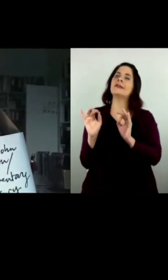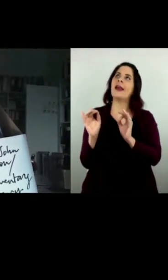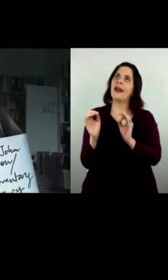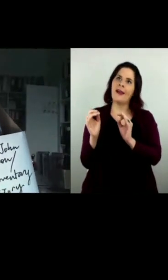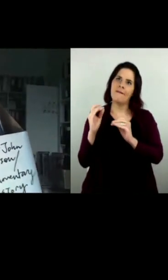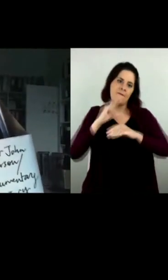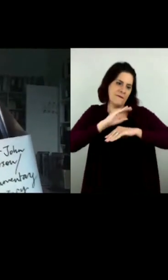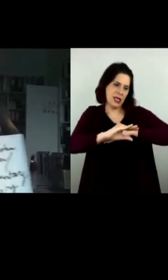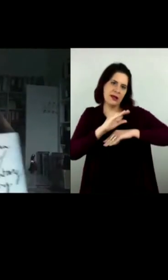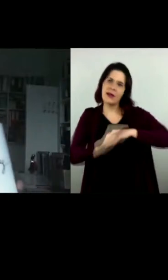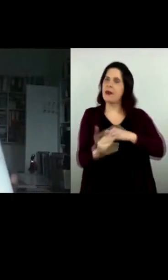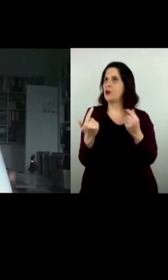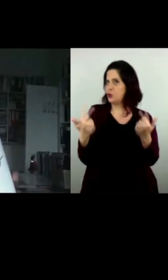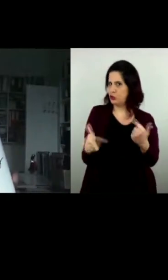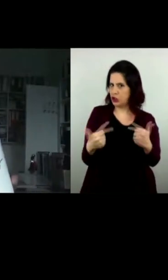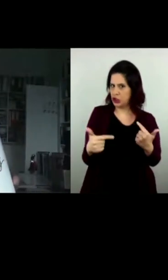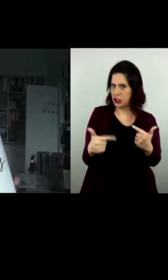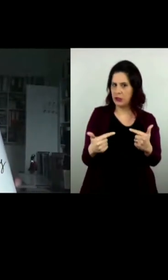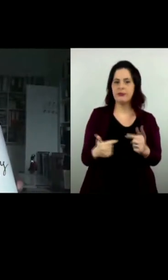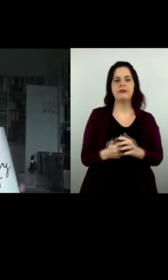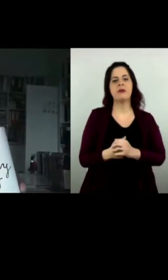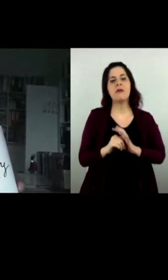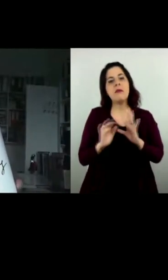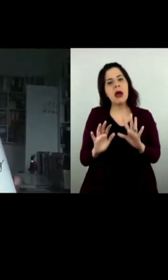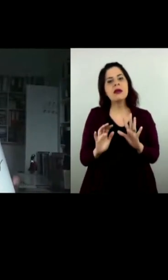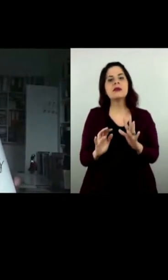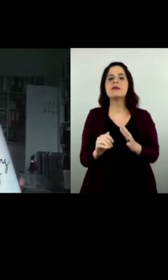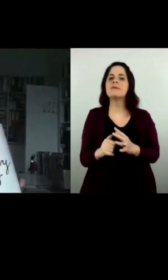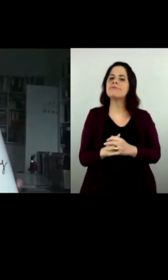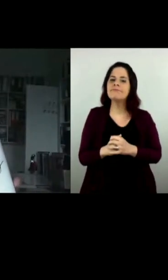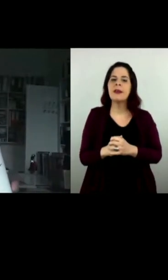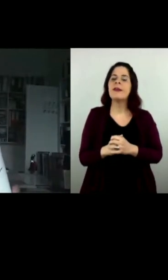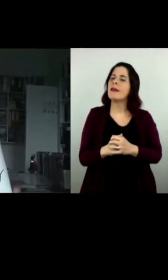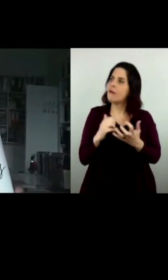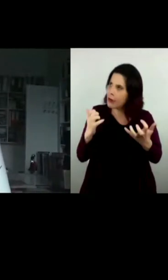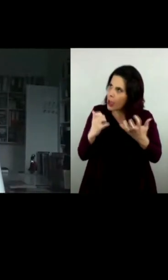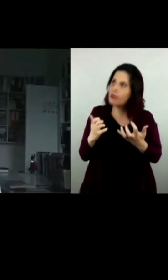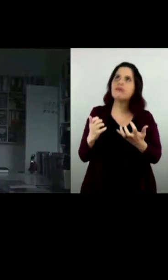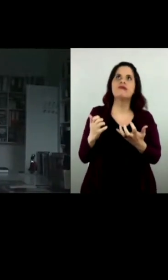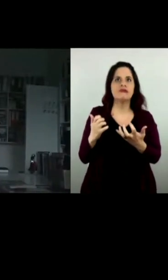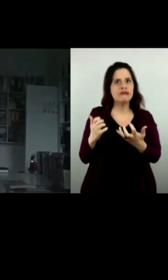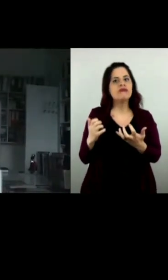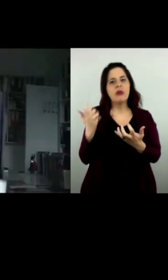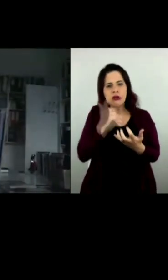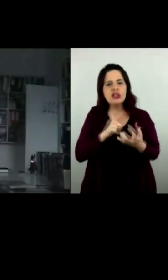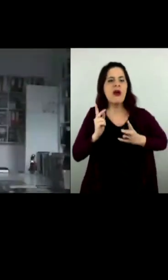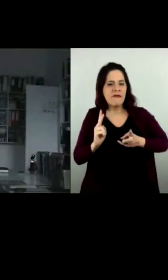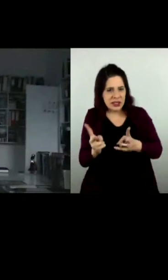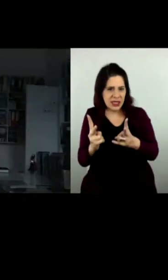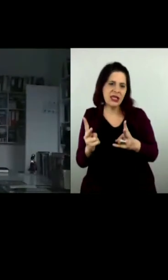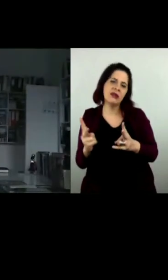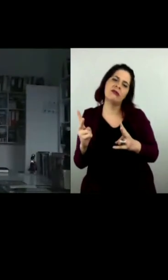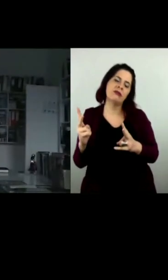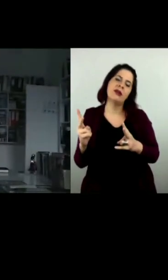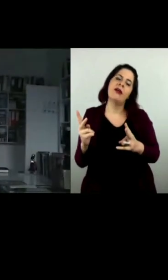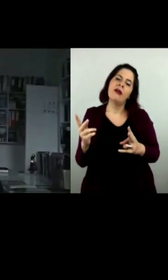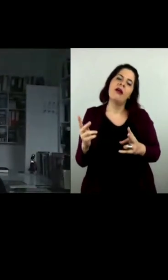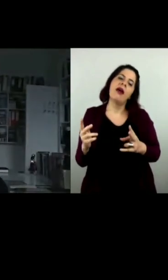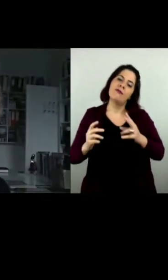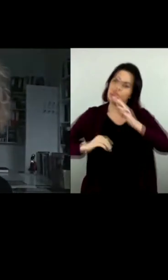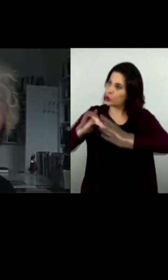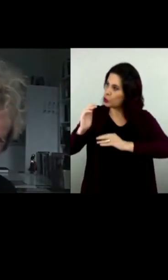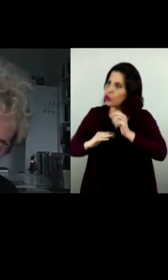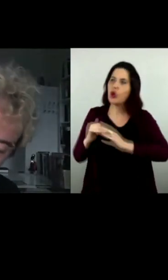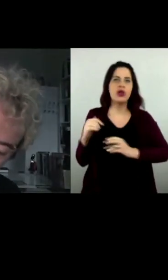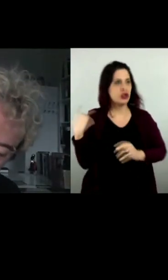it. But I still intend to make it, and my producers and I still intend to complete it. And it's,